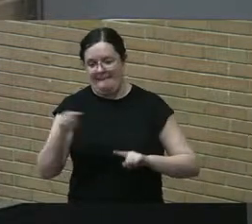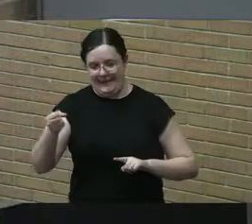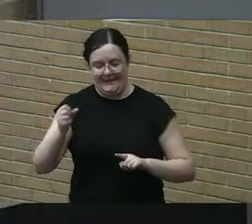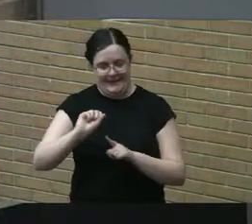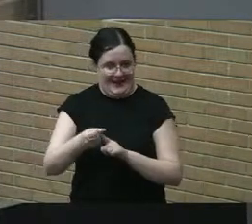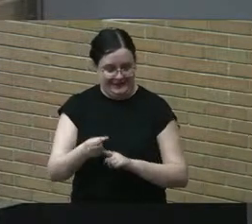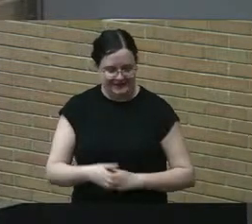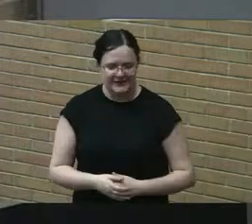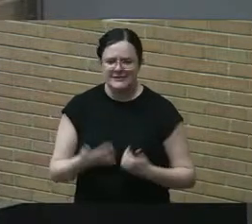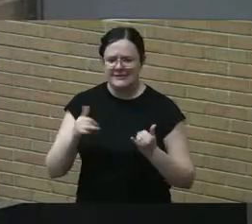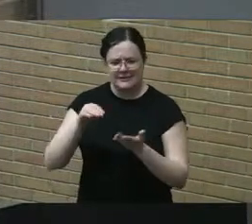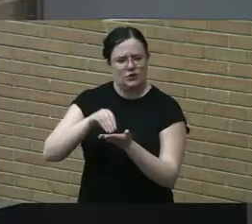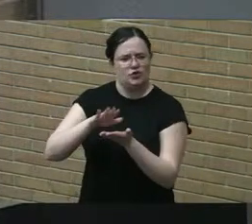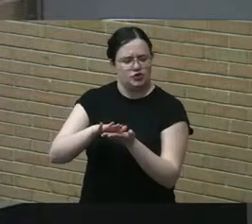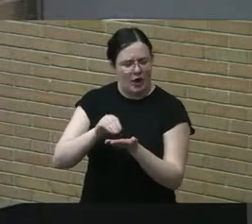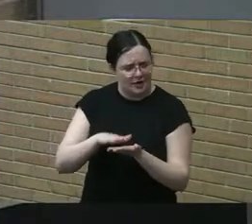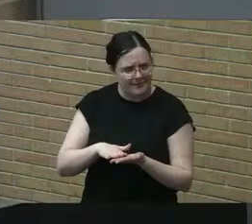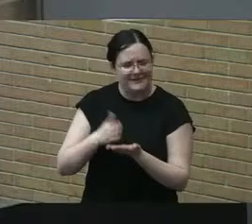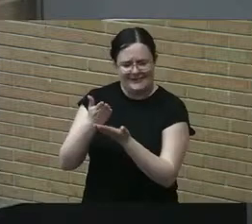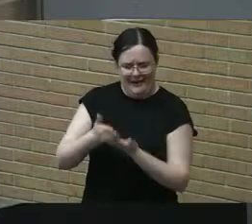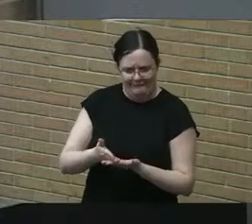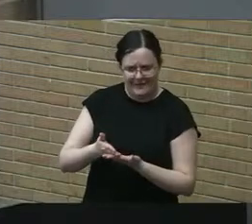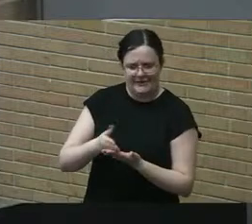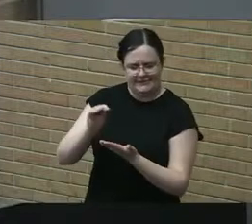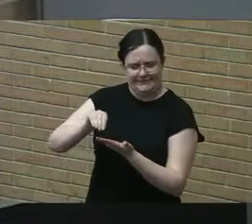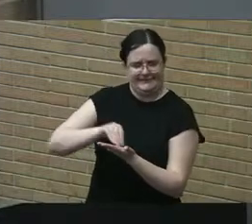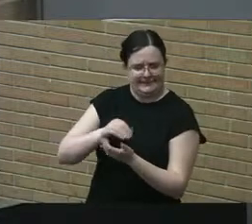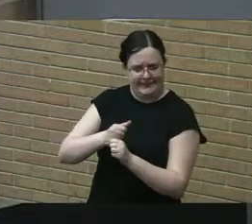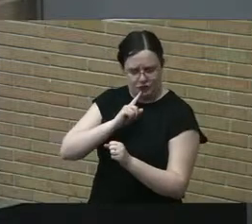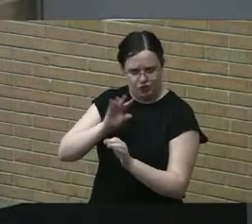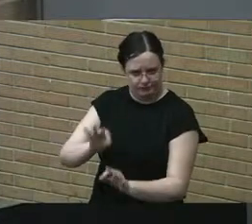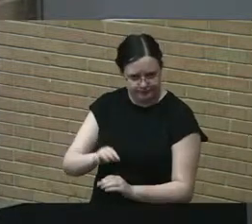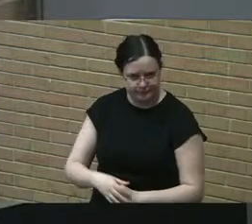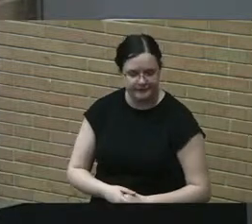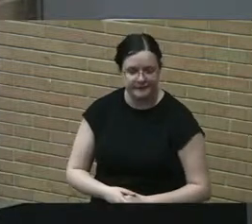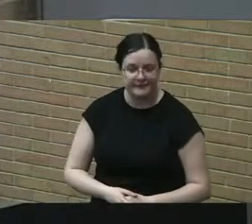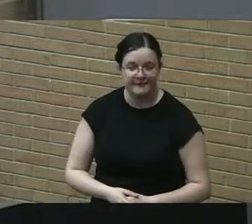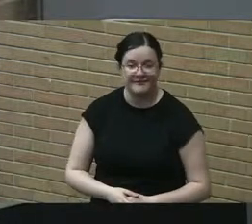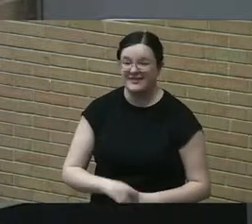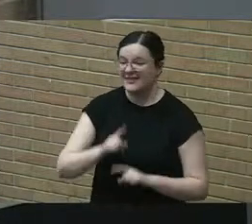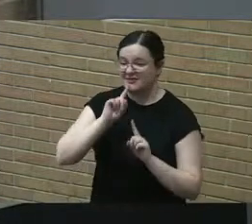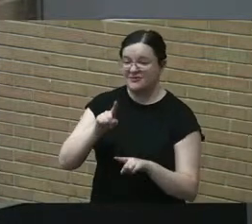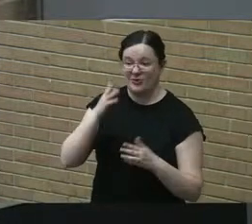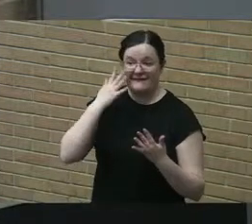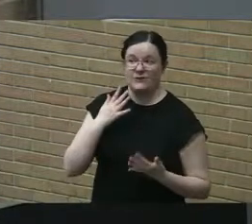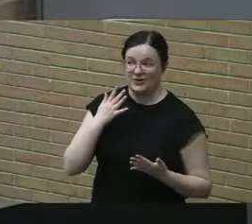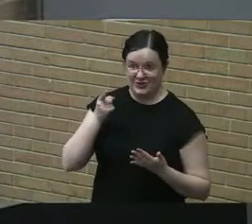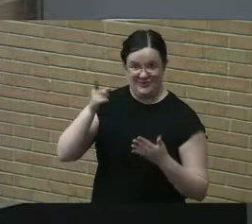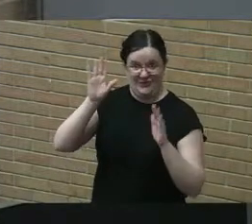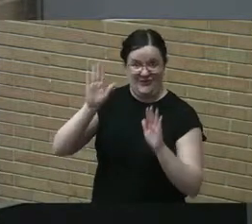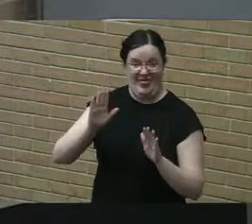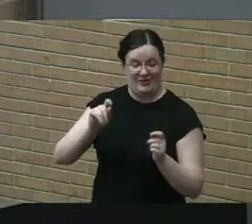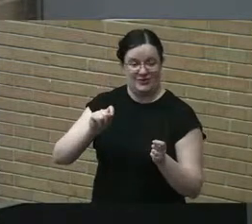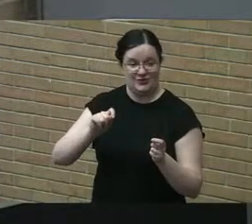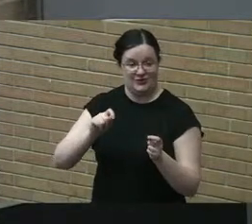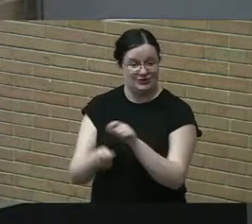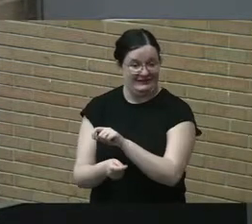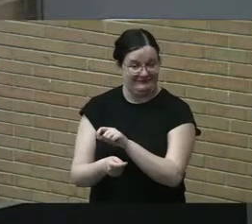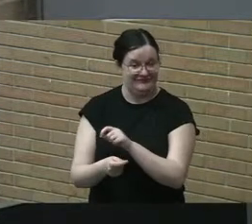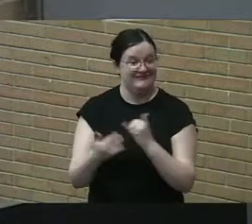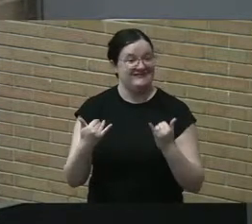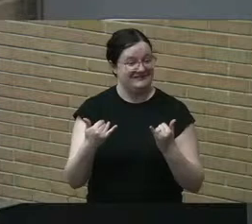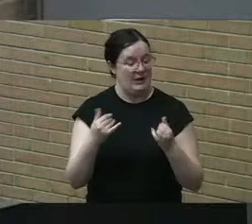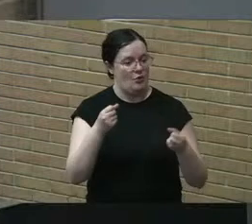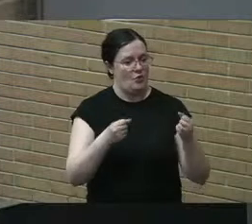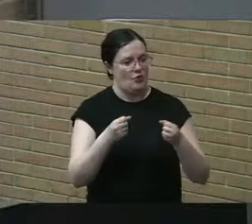ensure all discovery demands are being met. They also reported that, unfortunately, with the change in the weather and so forth, car thefts are ticking